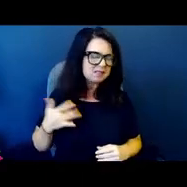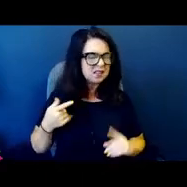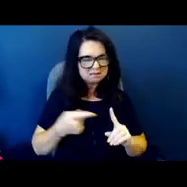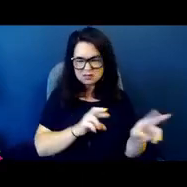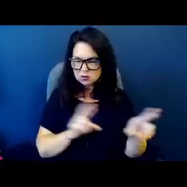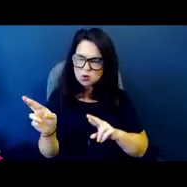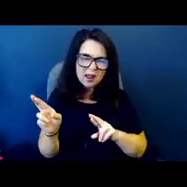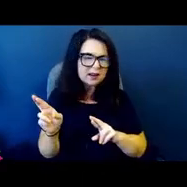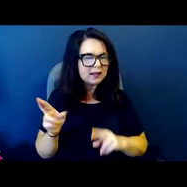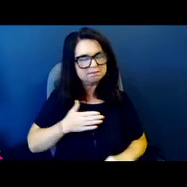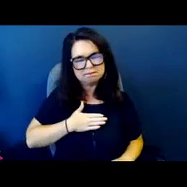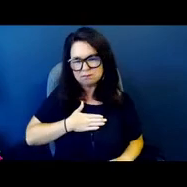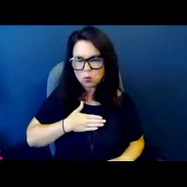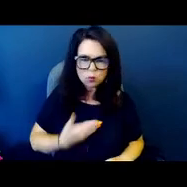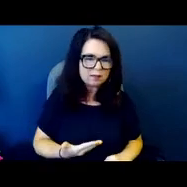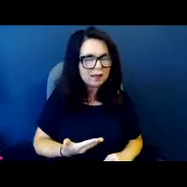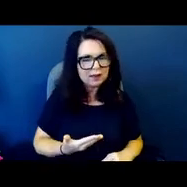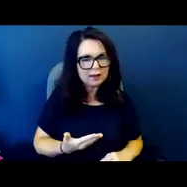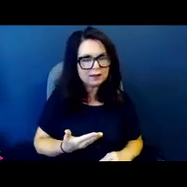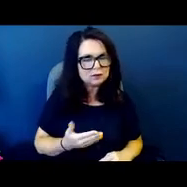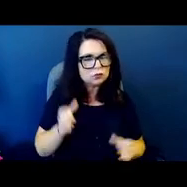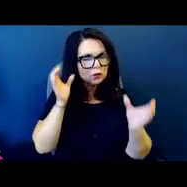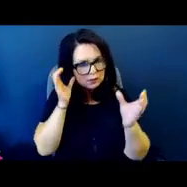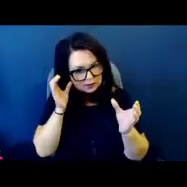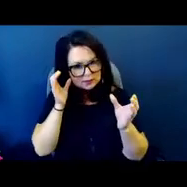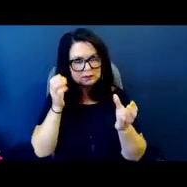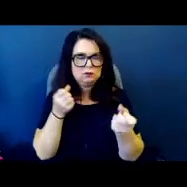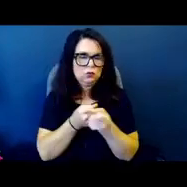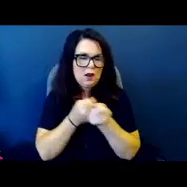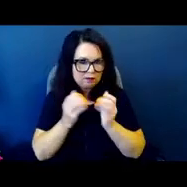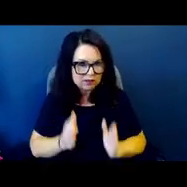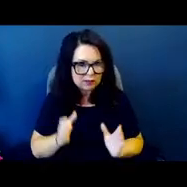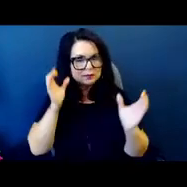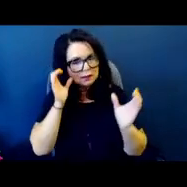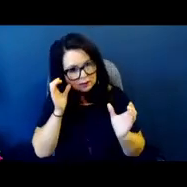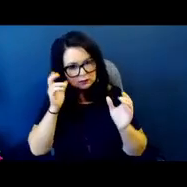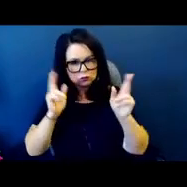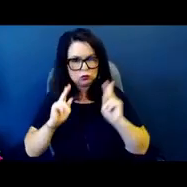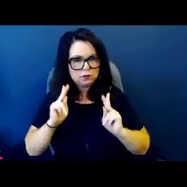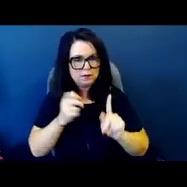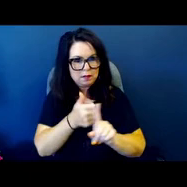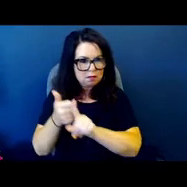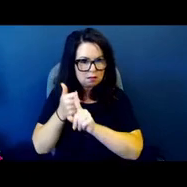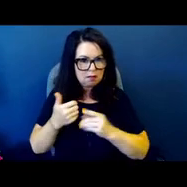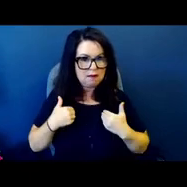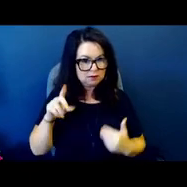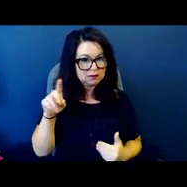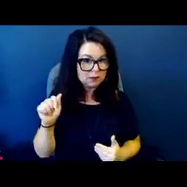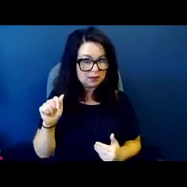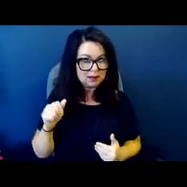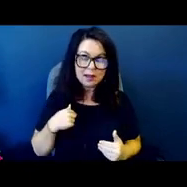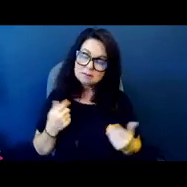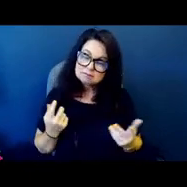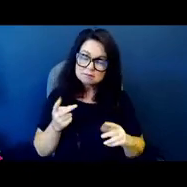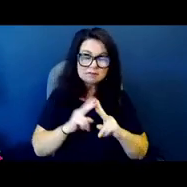and willing to listen to us, and I'm also very